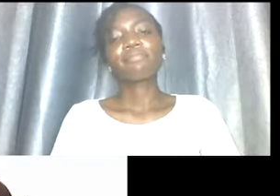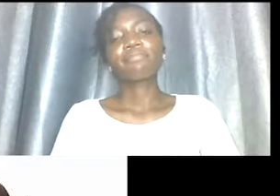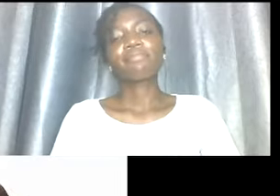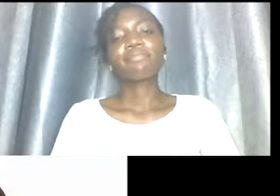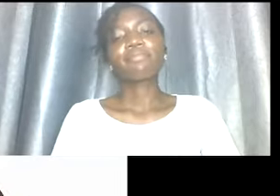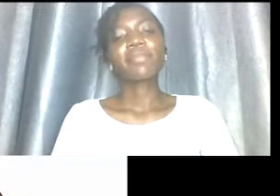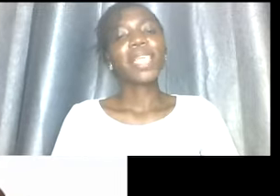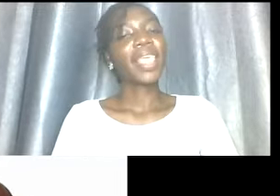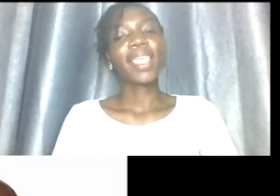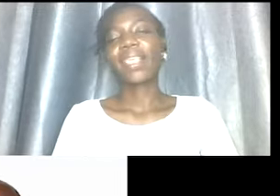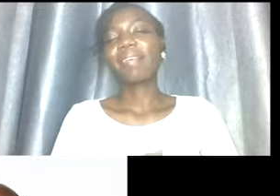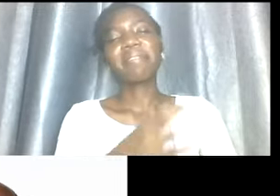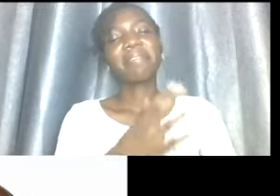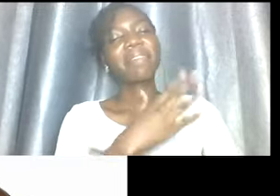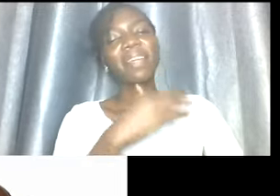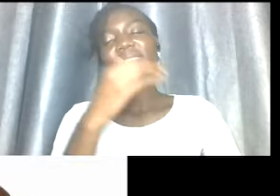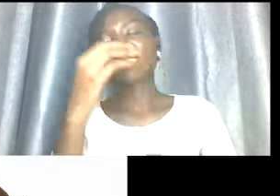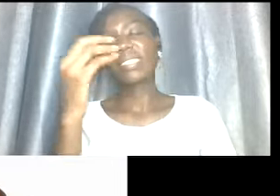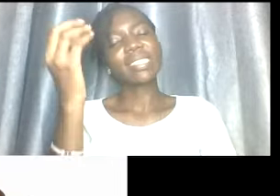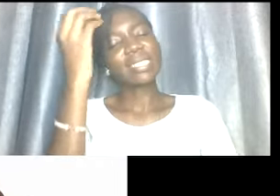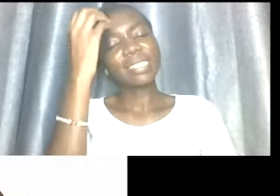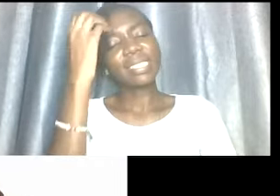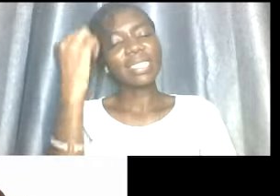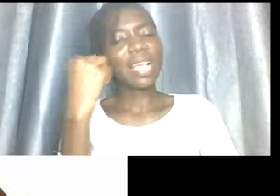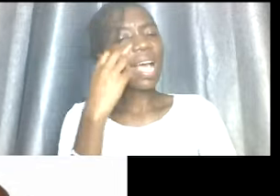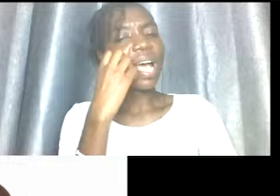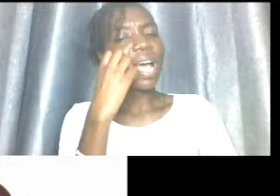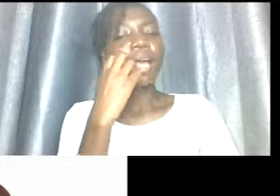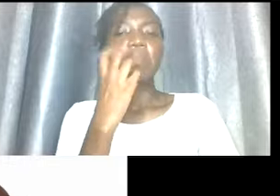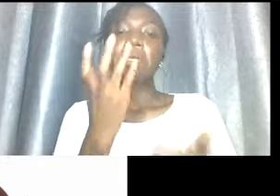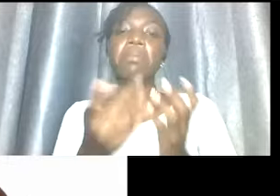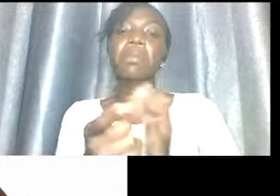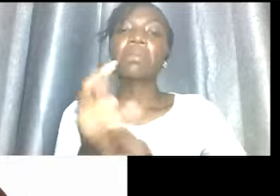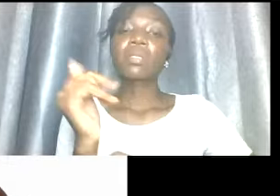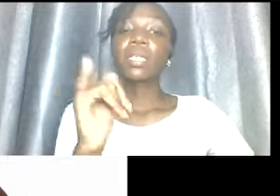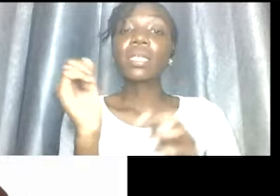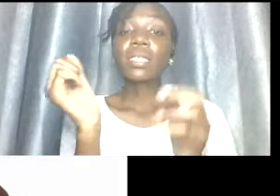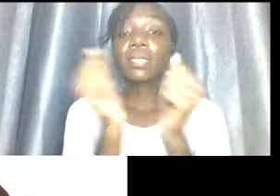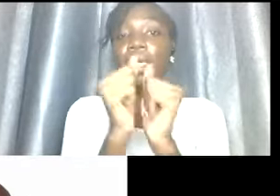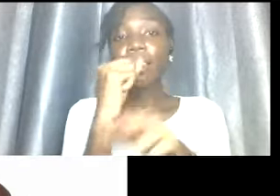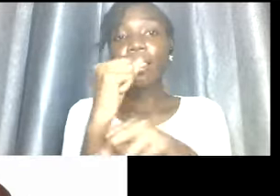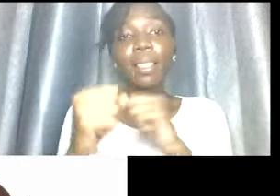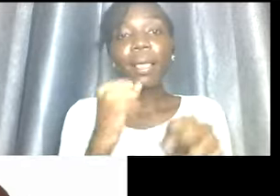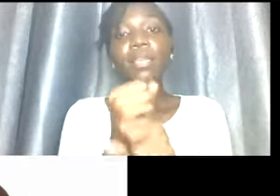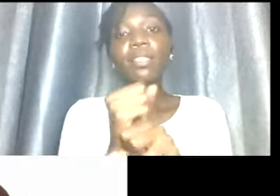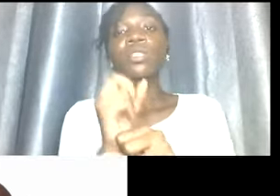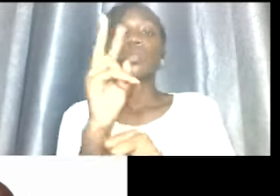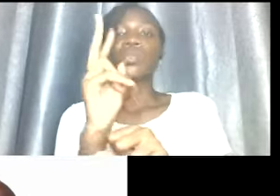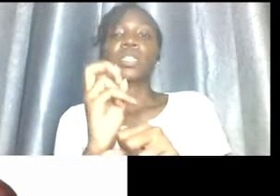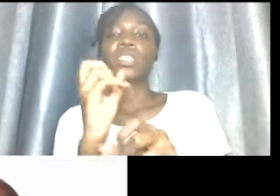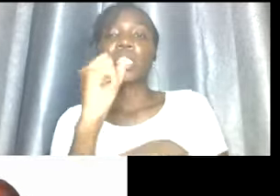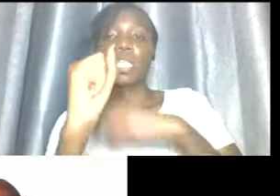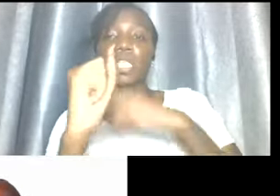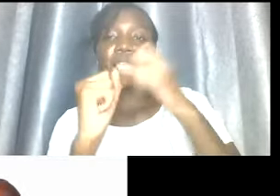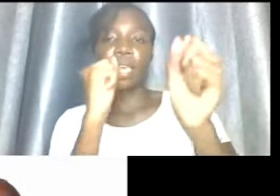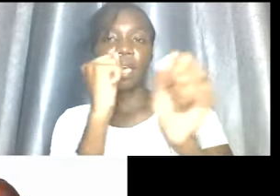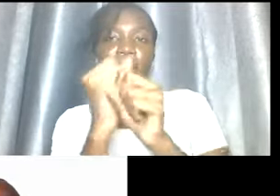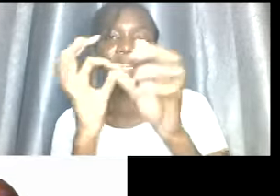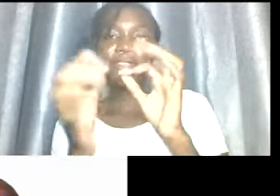my friends, sadly, whether you last 10 years, whether you last 20 years, if you do not know